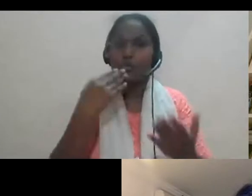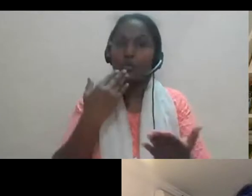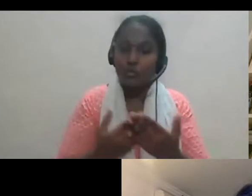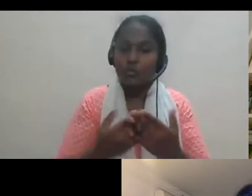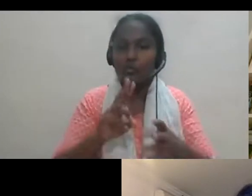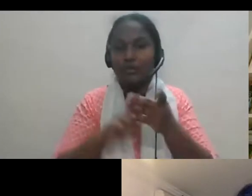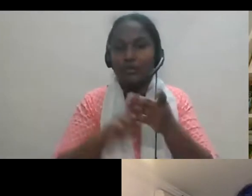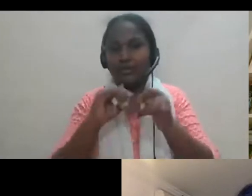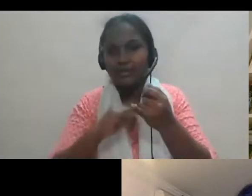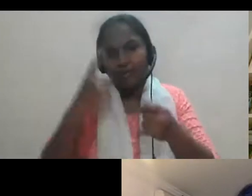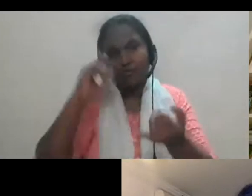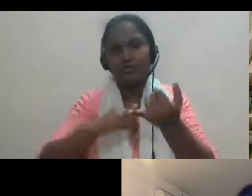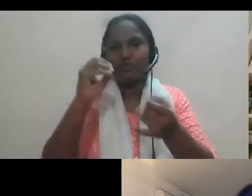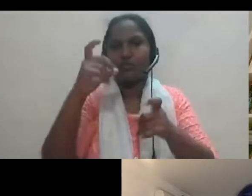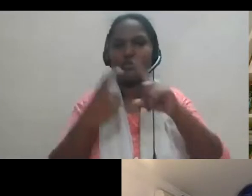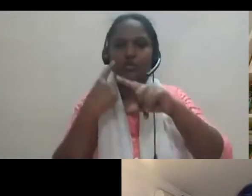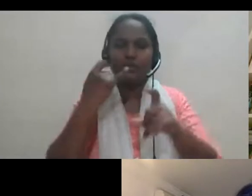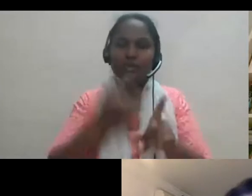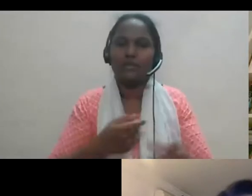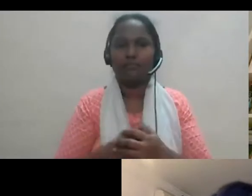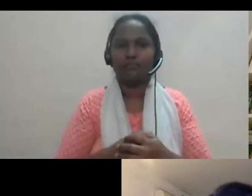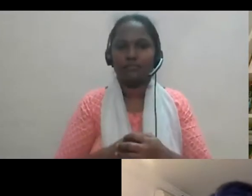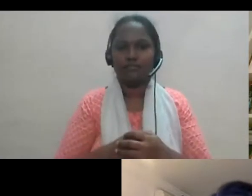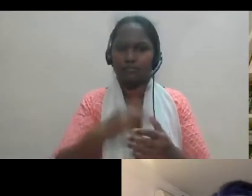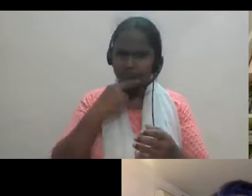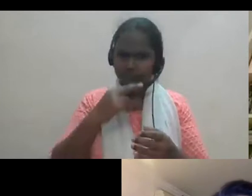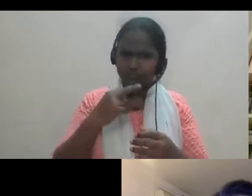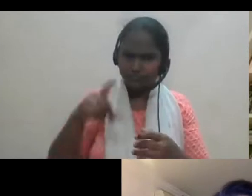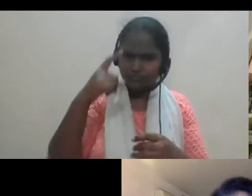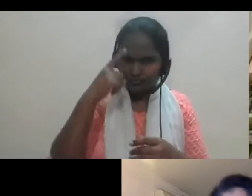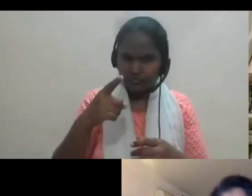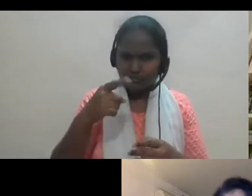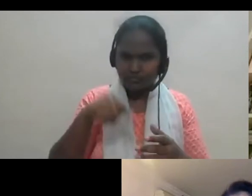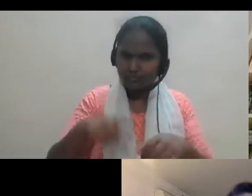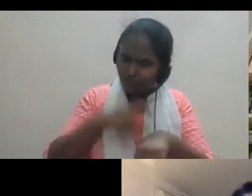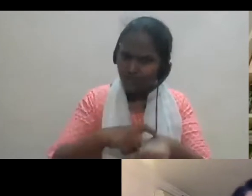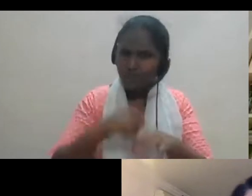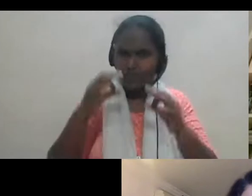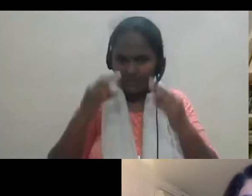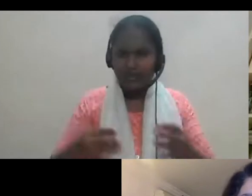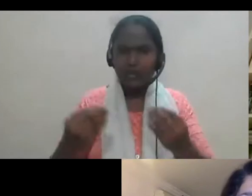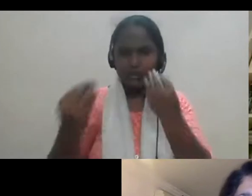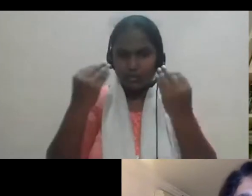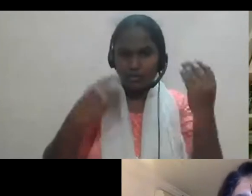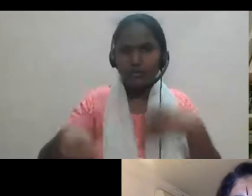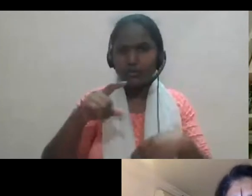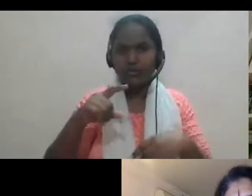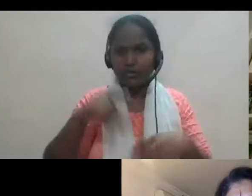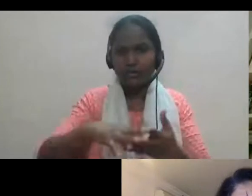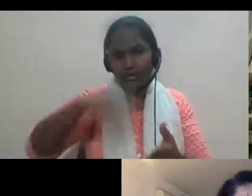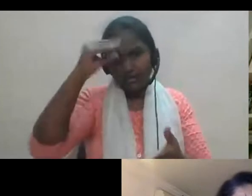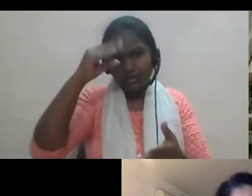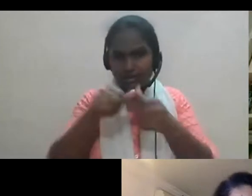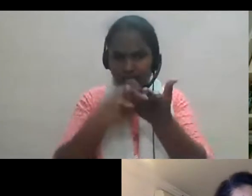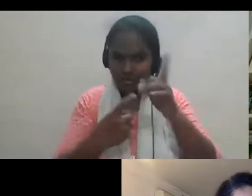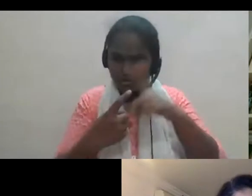let's say, for society. I think Victoria at this time has really taught us that it's a learning that art